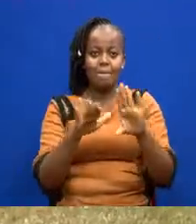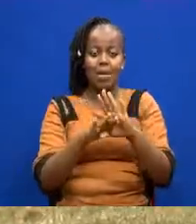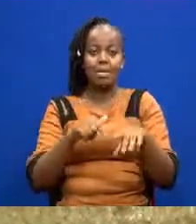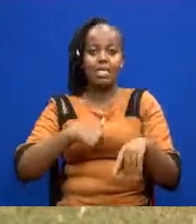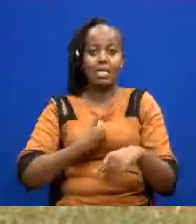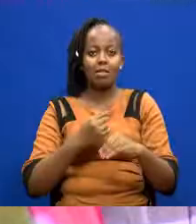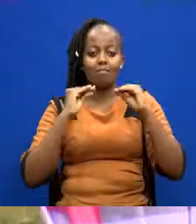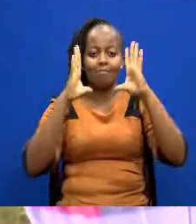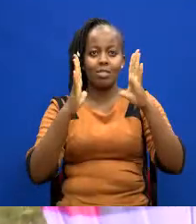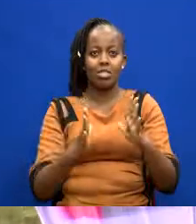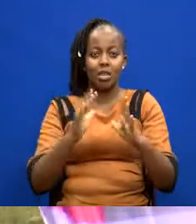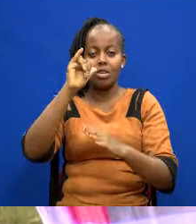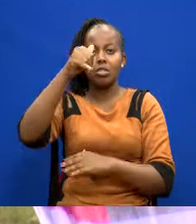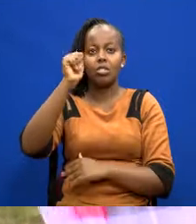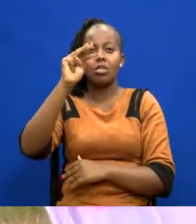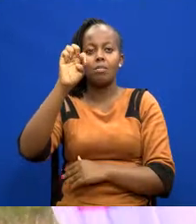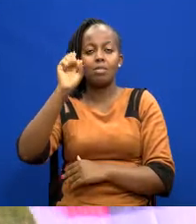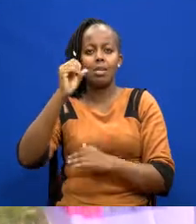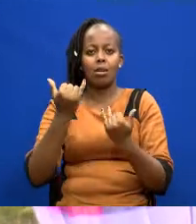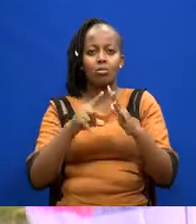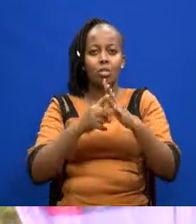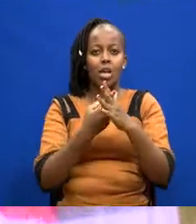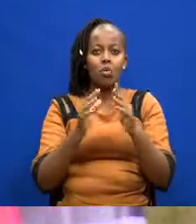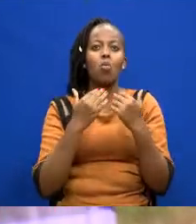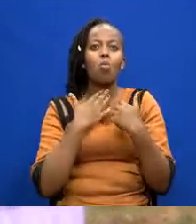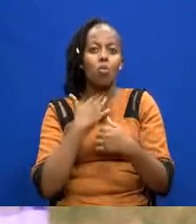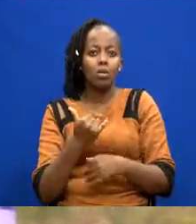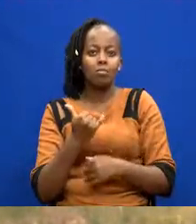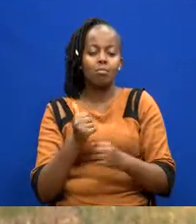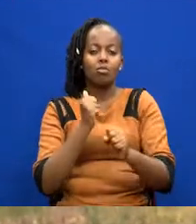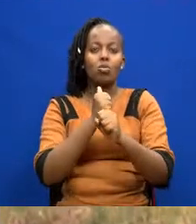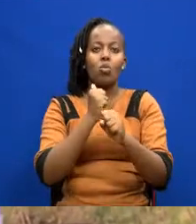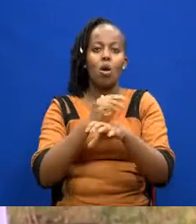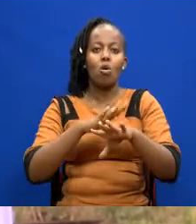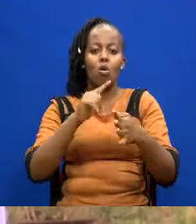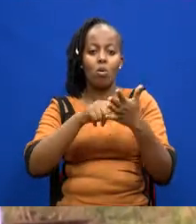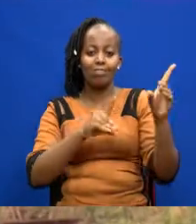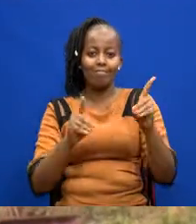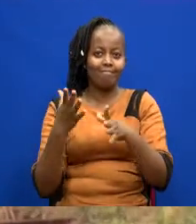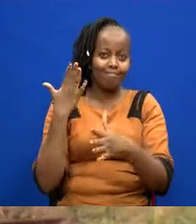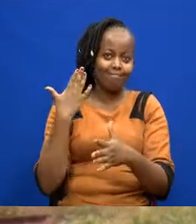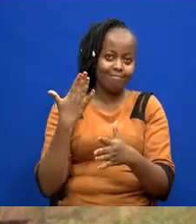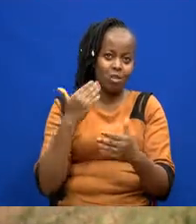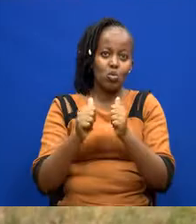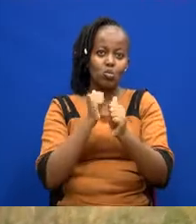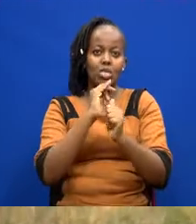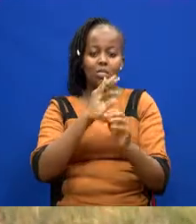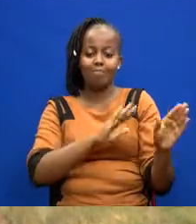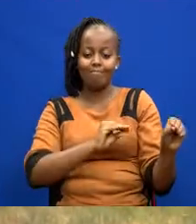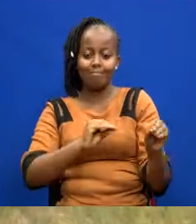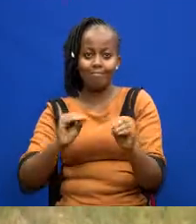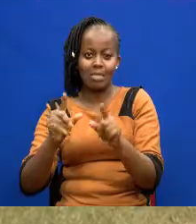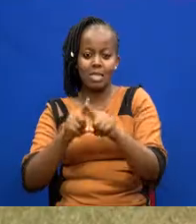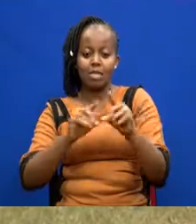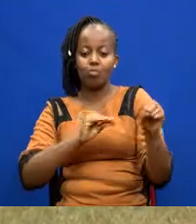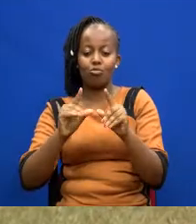And I am your coach, James Sokweri. Welcome. To start us off, we are going to work on what we've done previously, which is